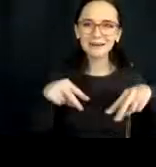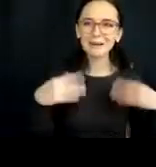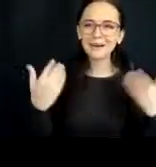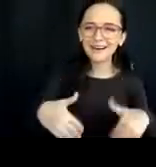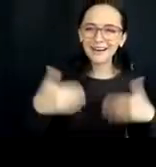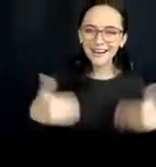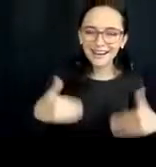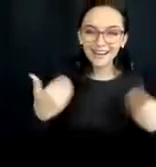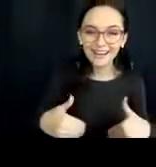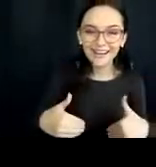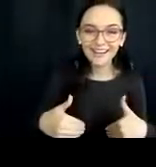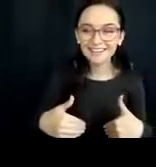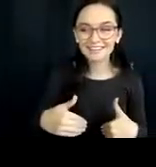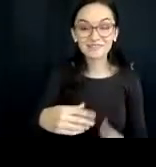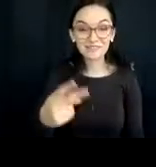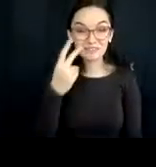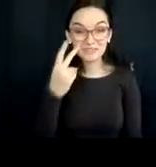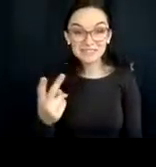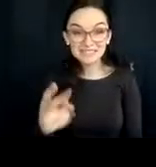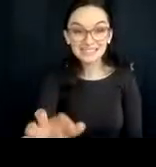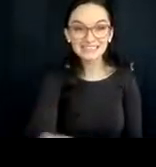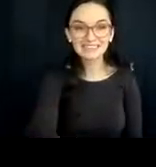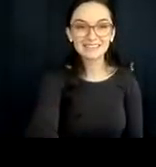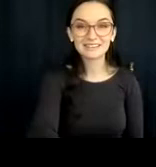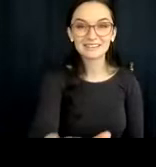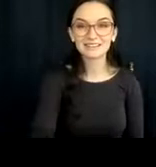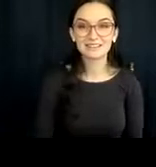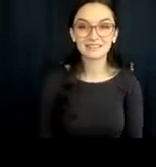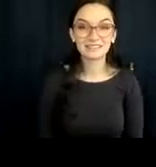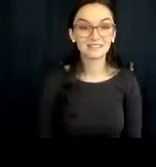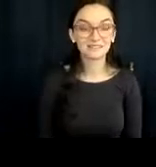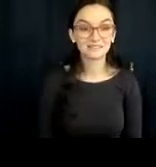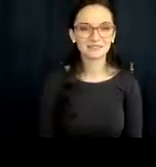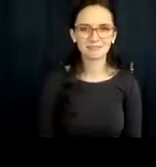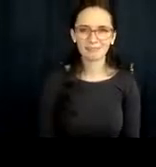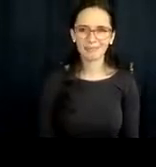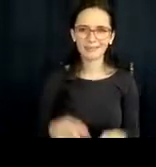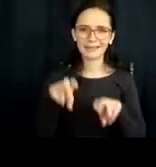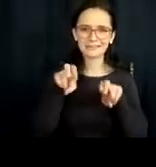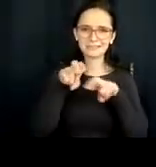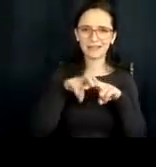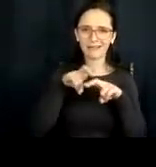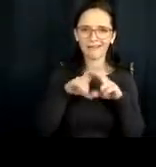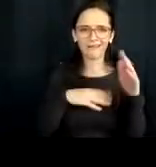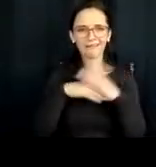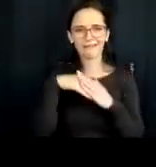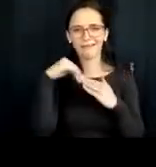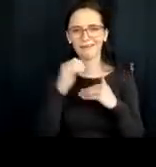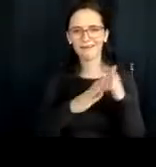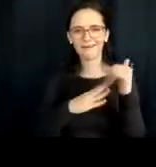this. They have these comfy seats. They're not watching the game. This must be the halftime seats right